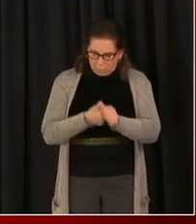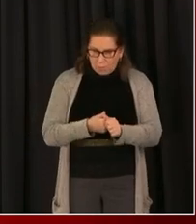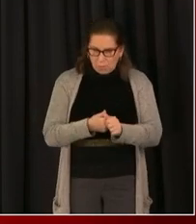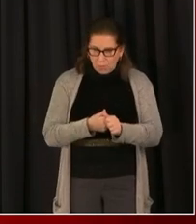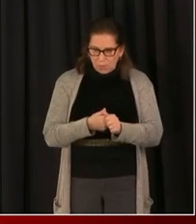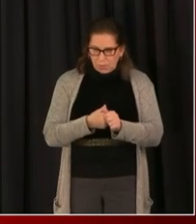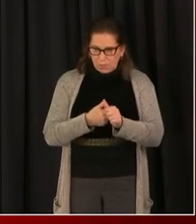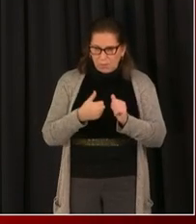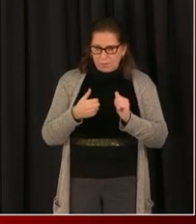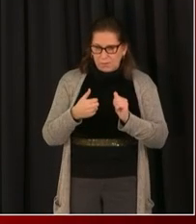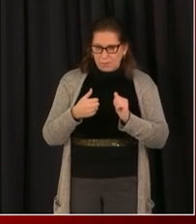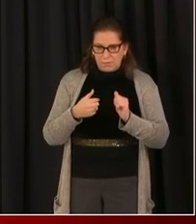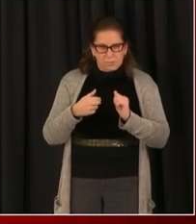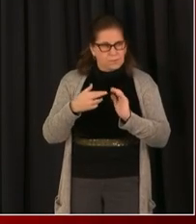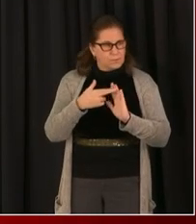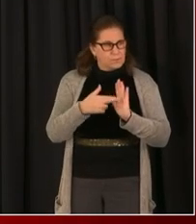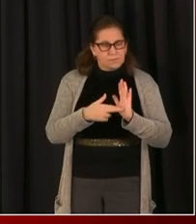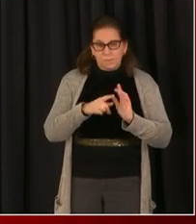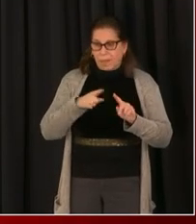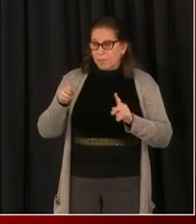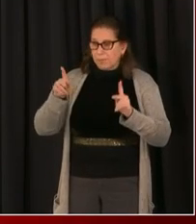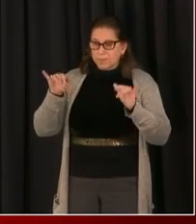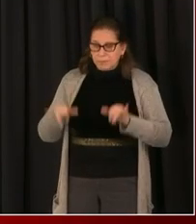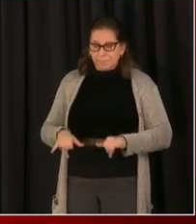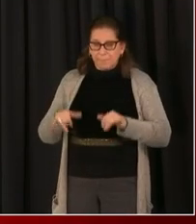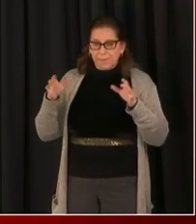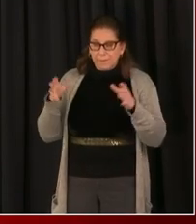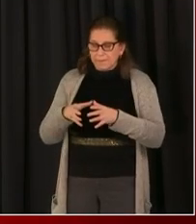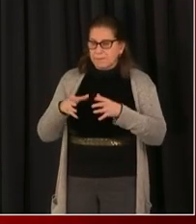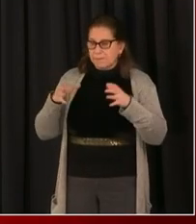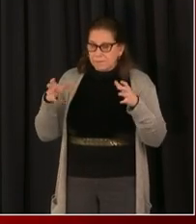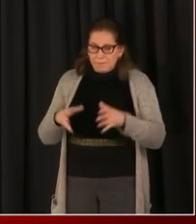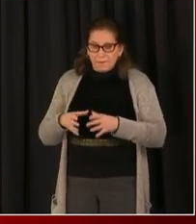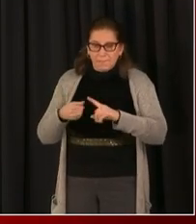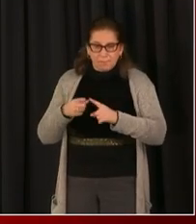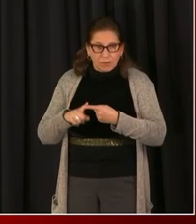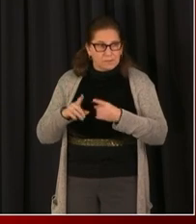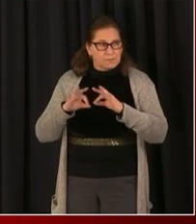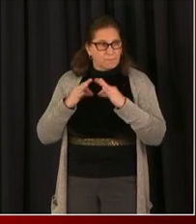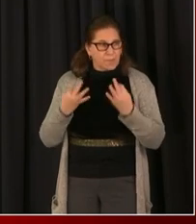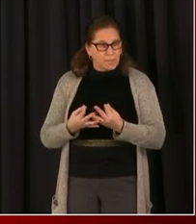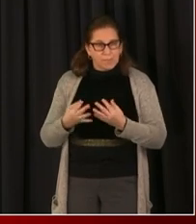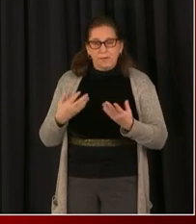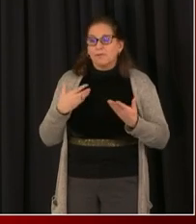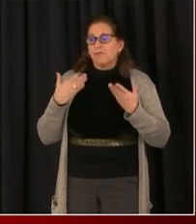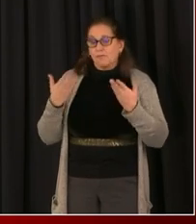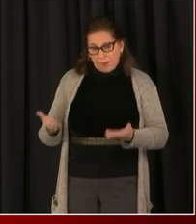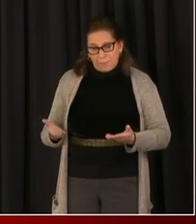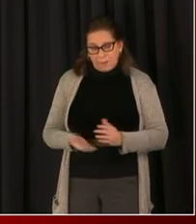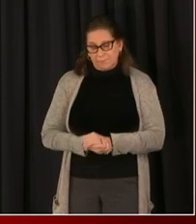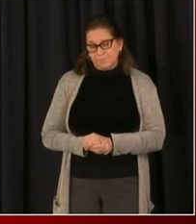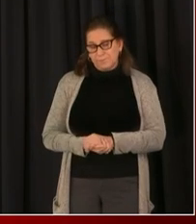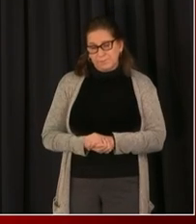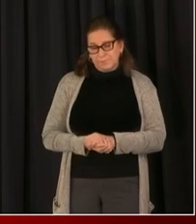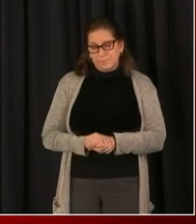gathering with friends and family. I think that would be my biggest thing. In terms of our